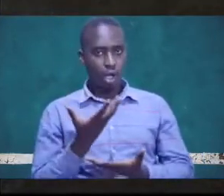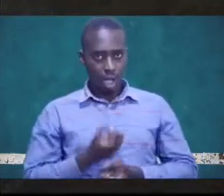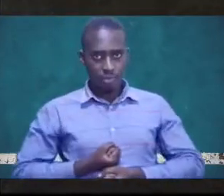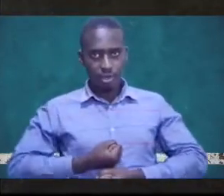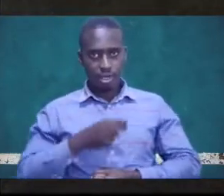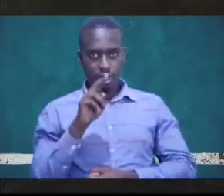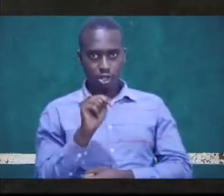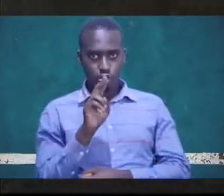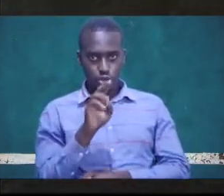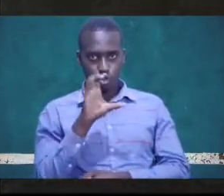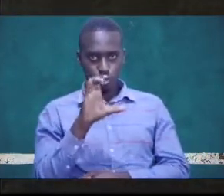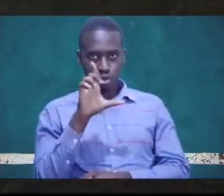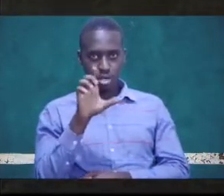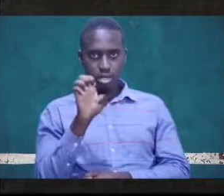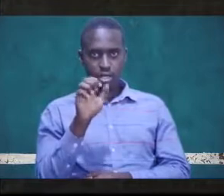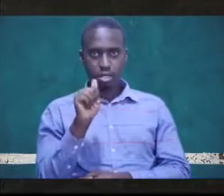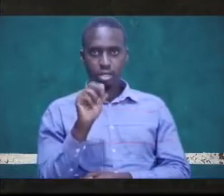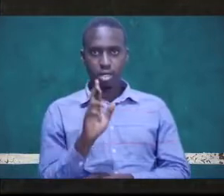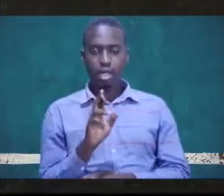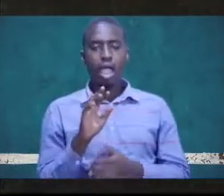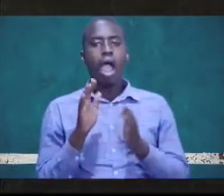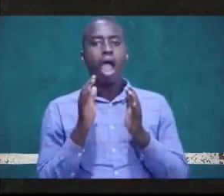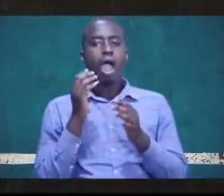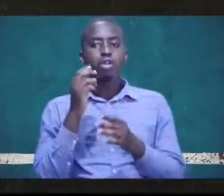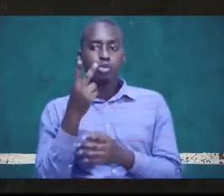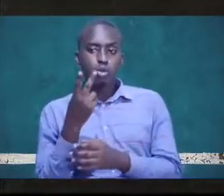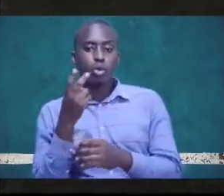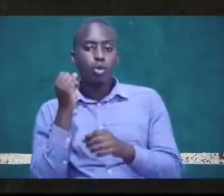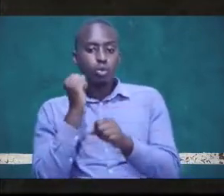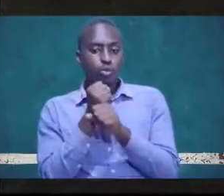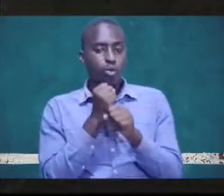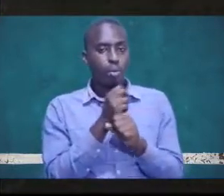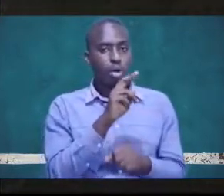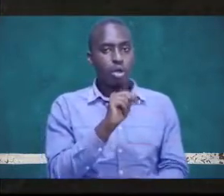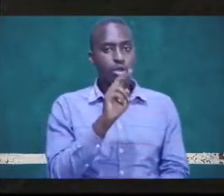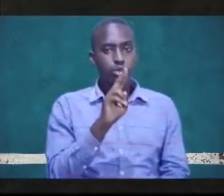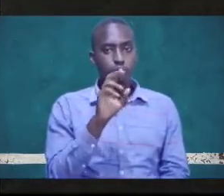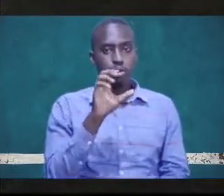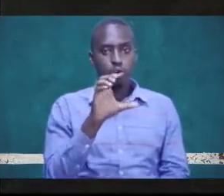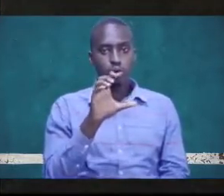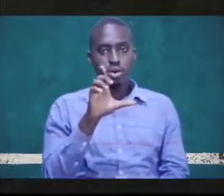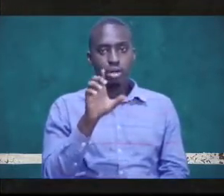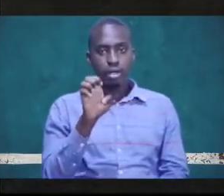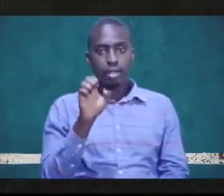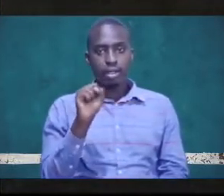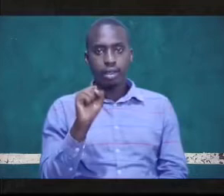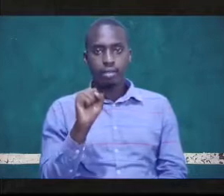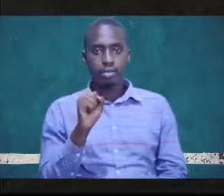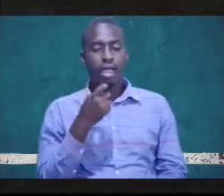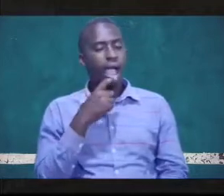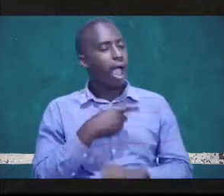nuclei, two, and then to form one nucleus, but that is going to be